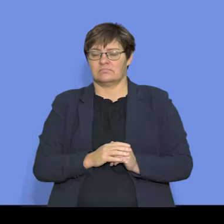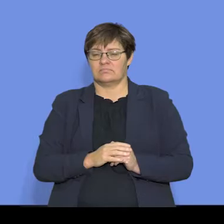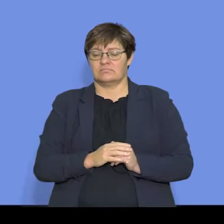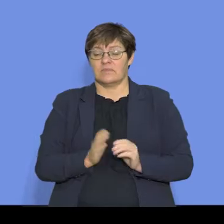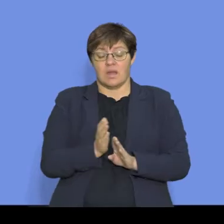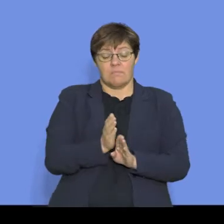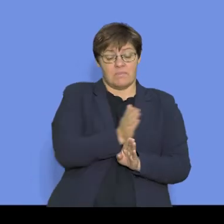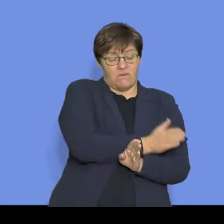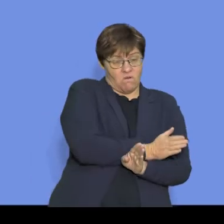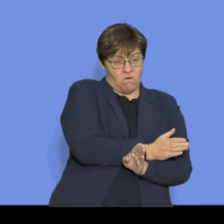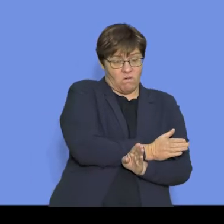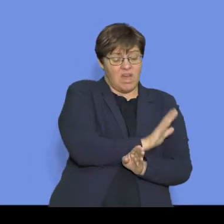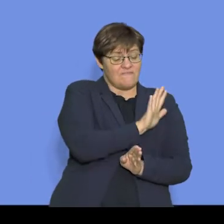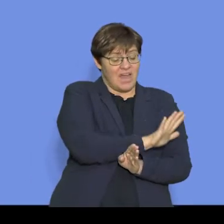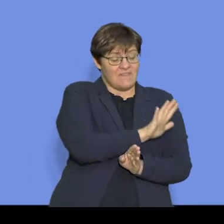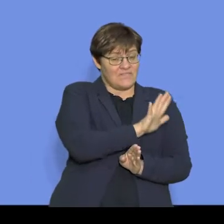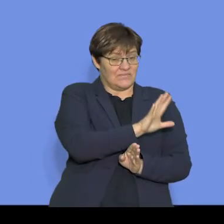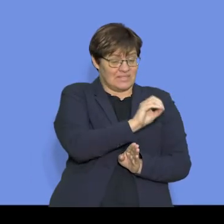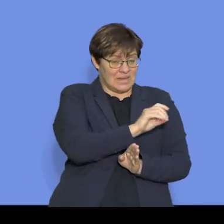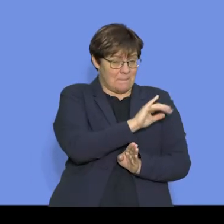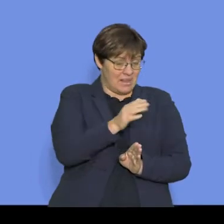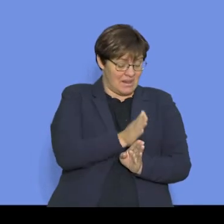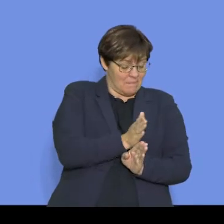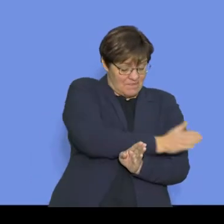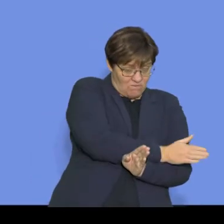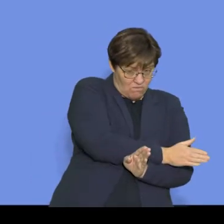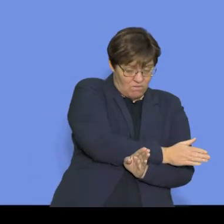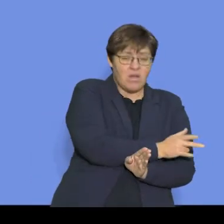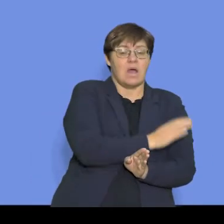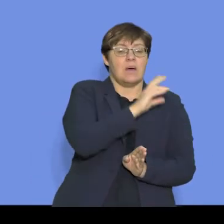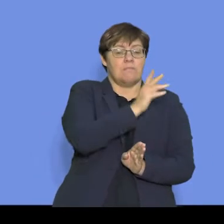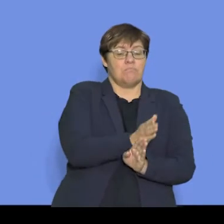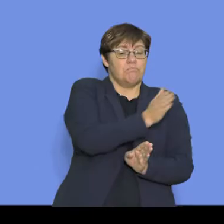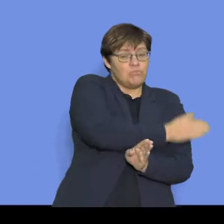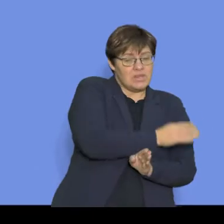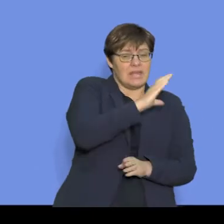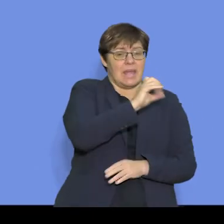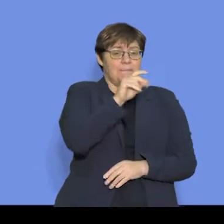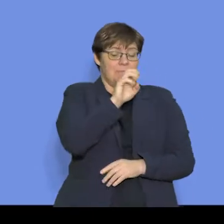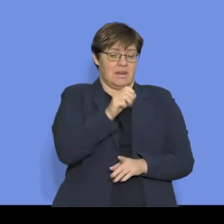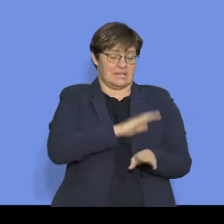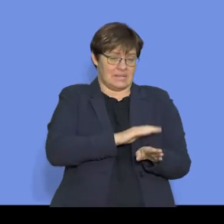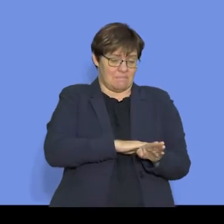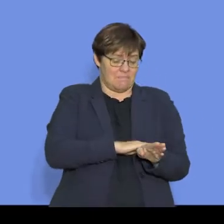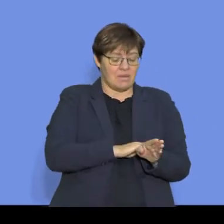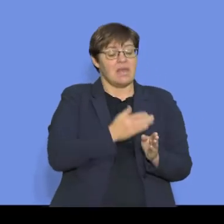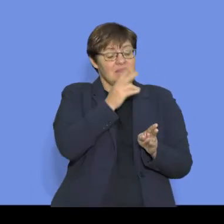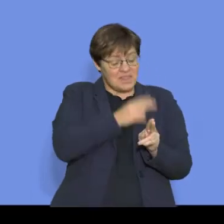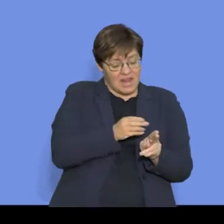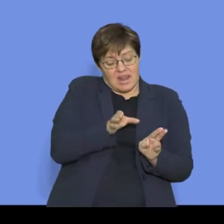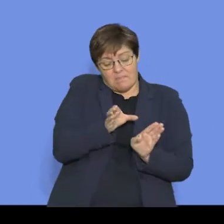Before 550 million years ago, we call the pre-Cambrian time, and then the three